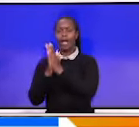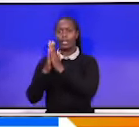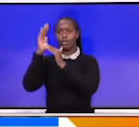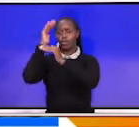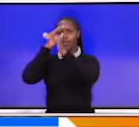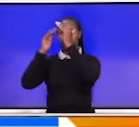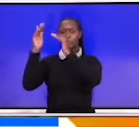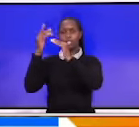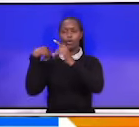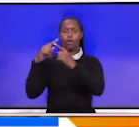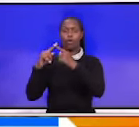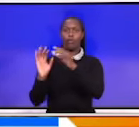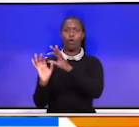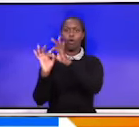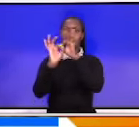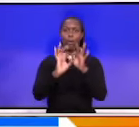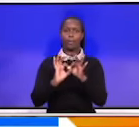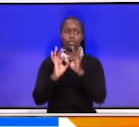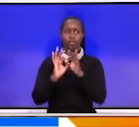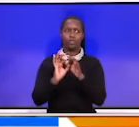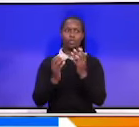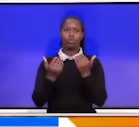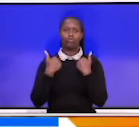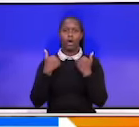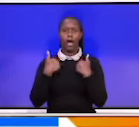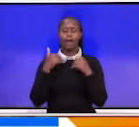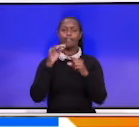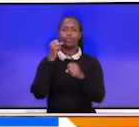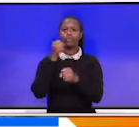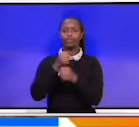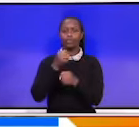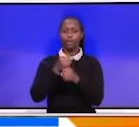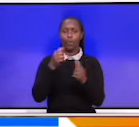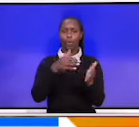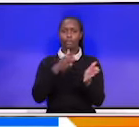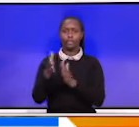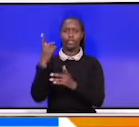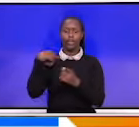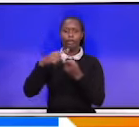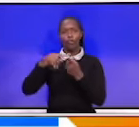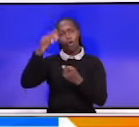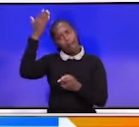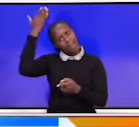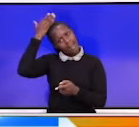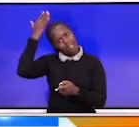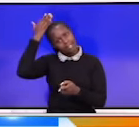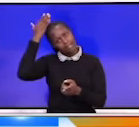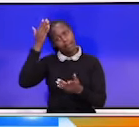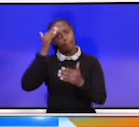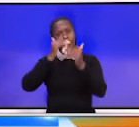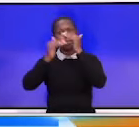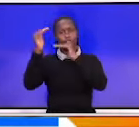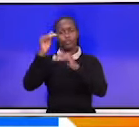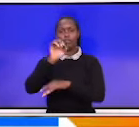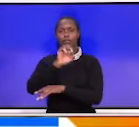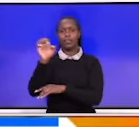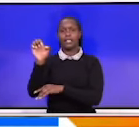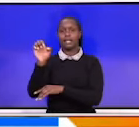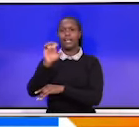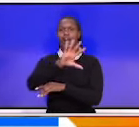Koblenz to provide apprenticeship opportunities for nursing professionals from Eastern